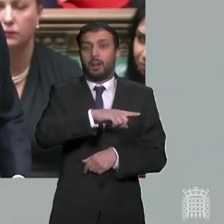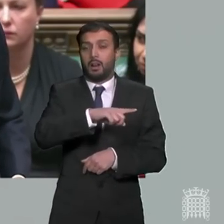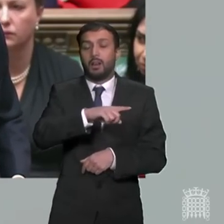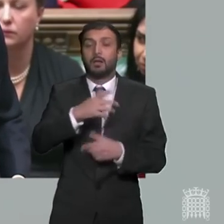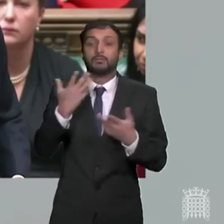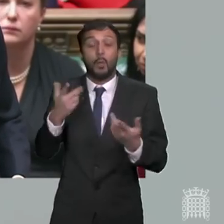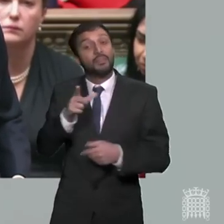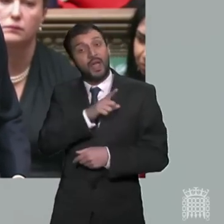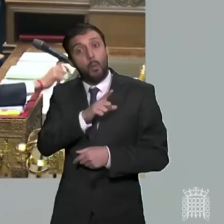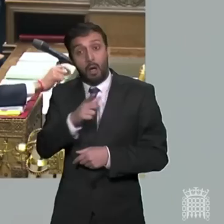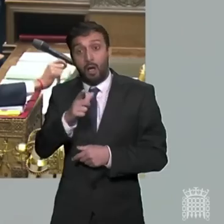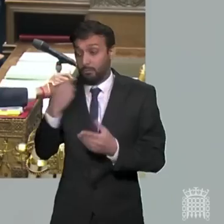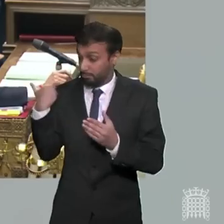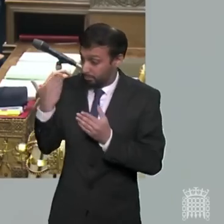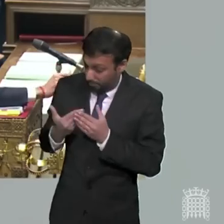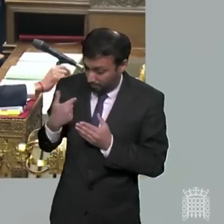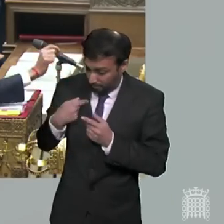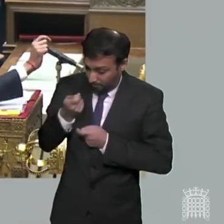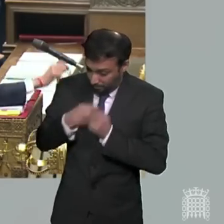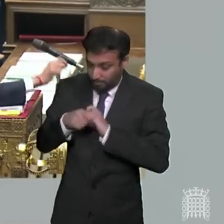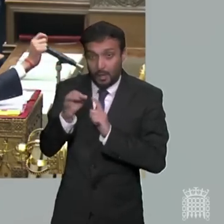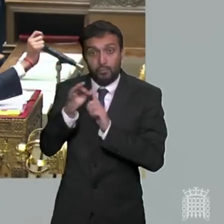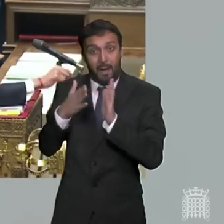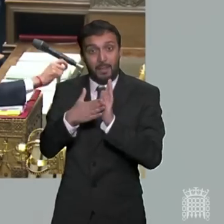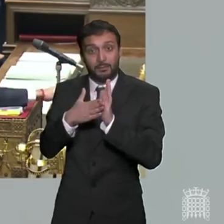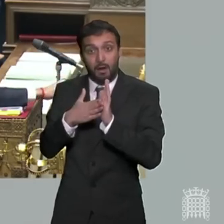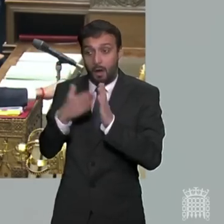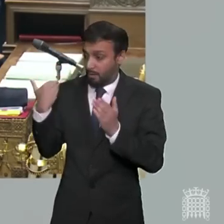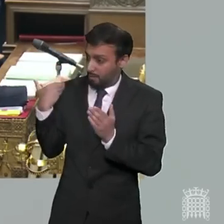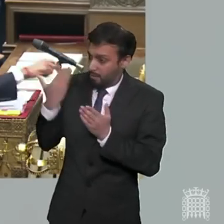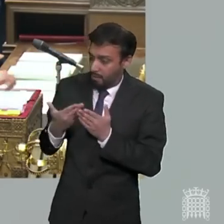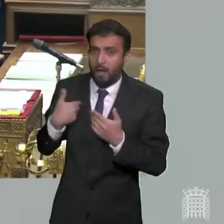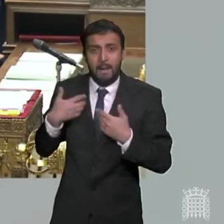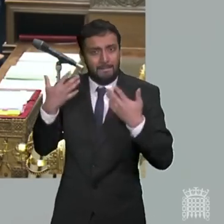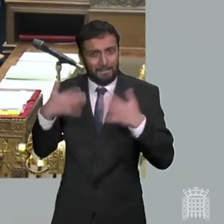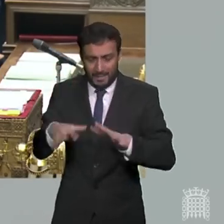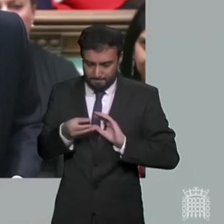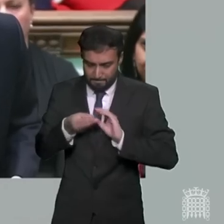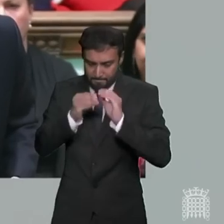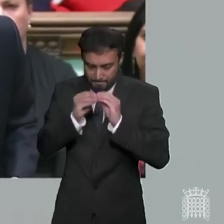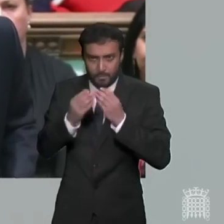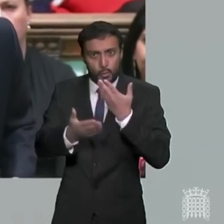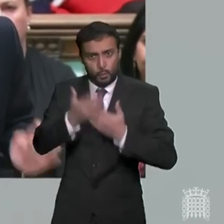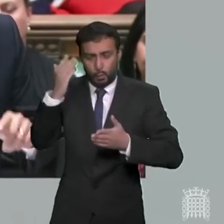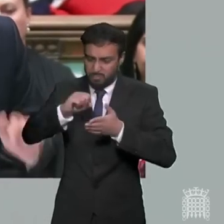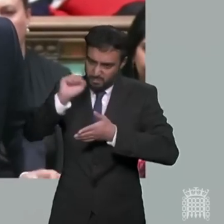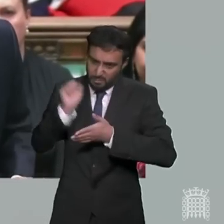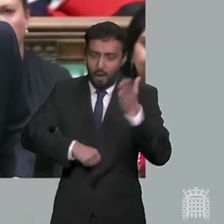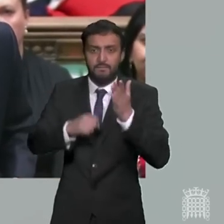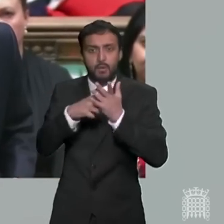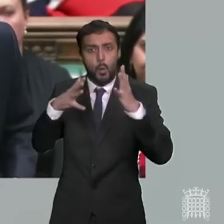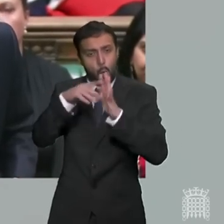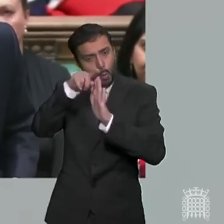I became Prime Minister, I have been working for new, tough laws to protect people from this disruption.